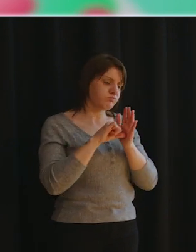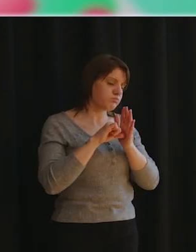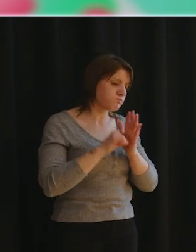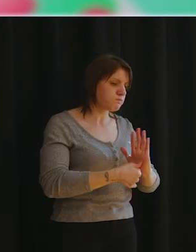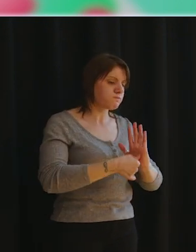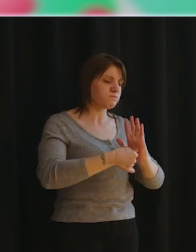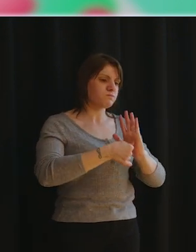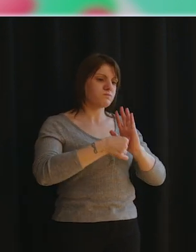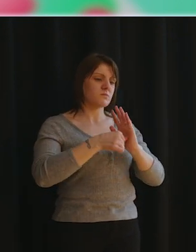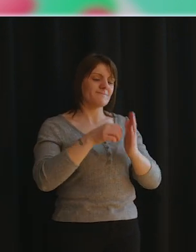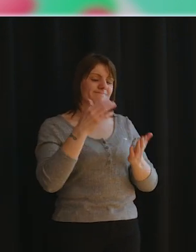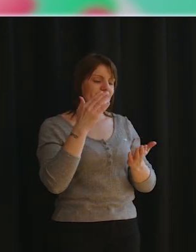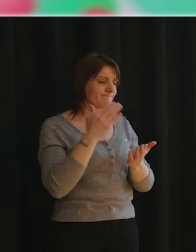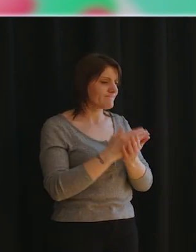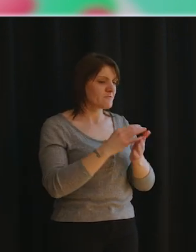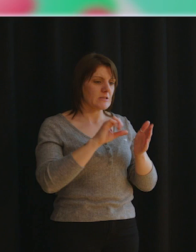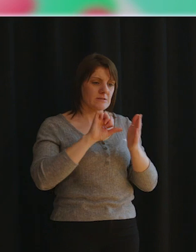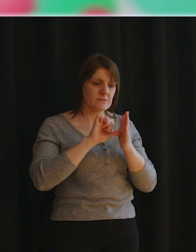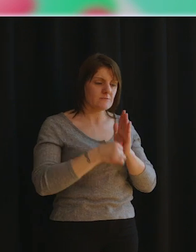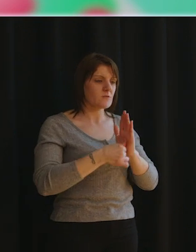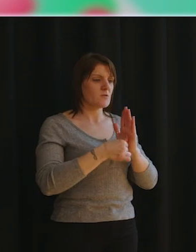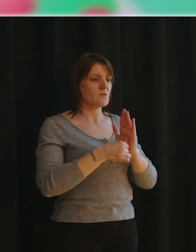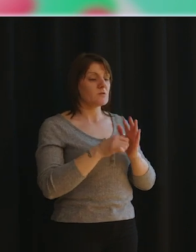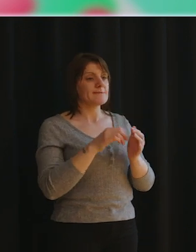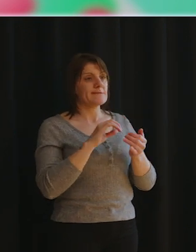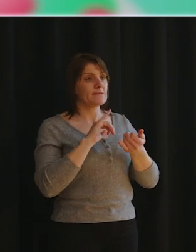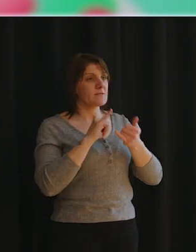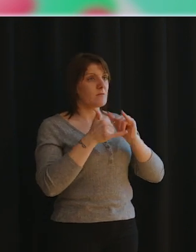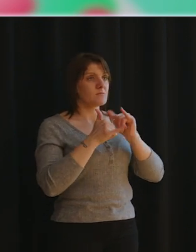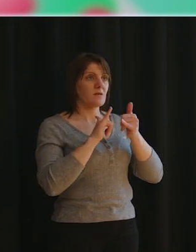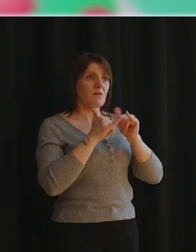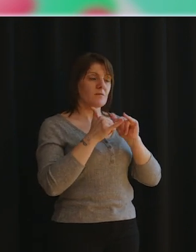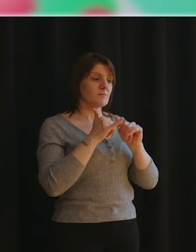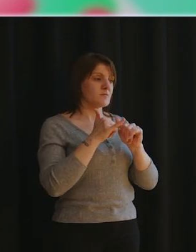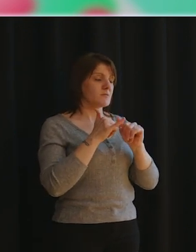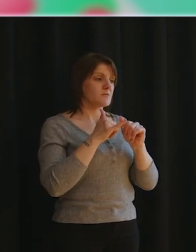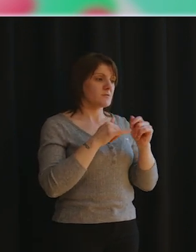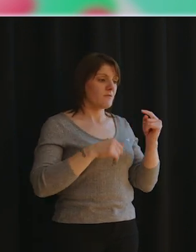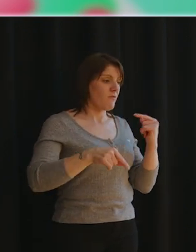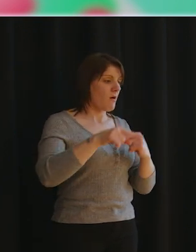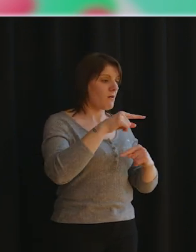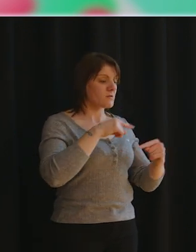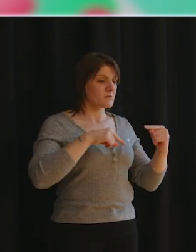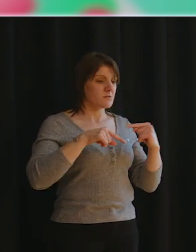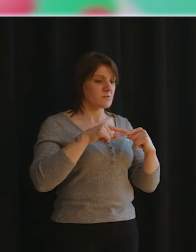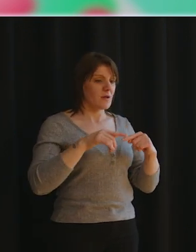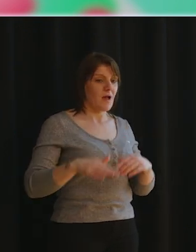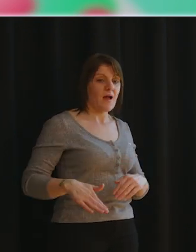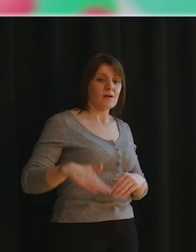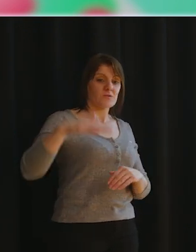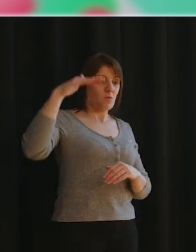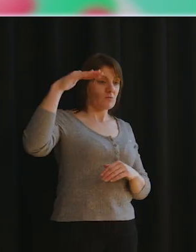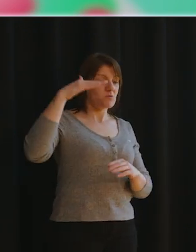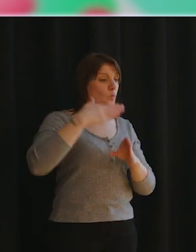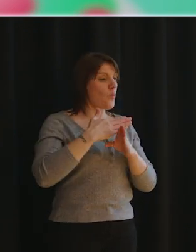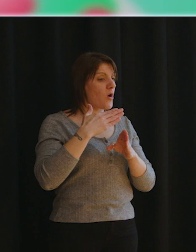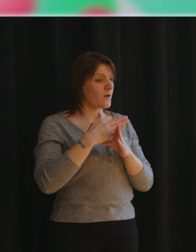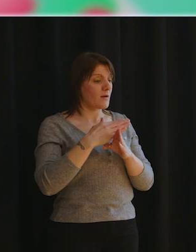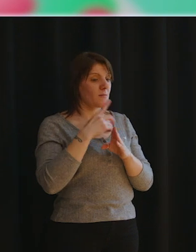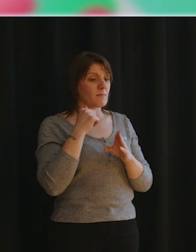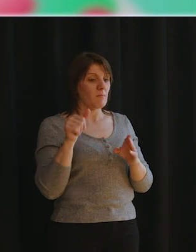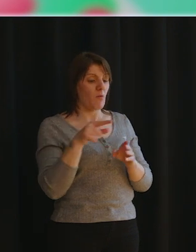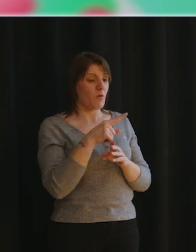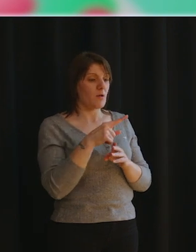It's very, very difficult, because sometimes for us as adults working with people, this might